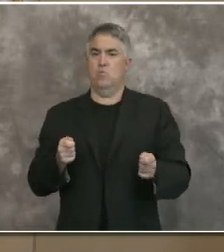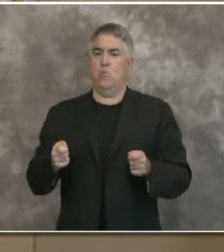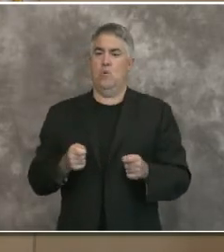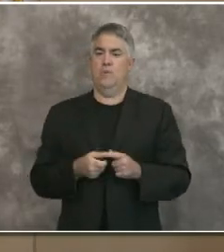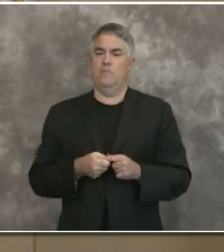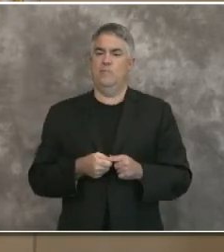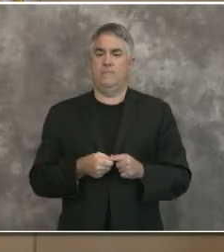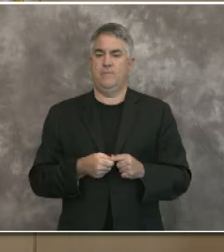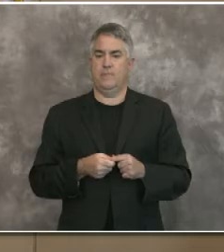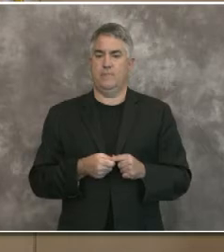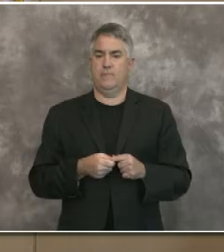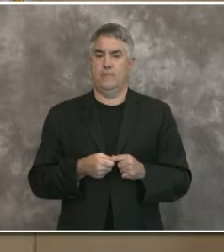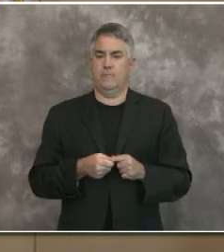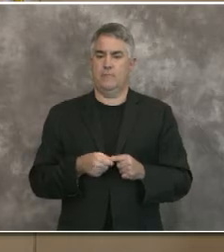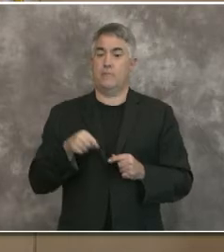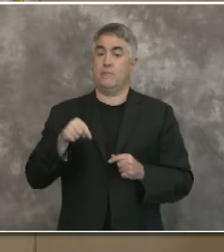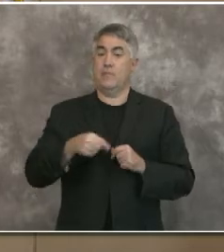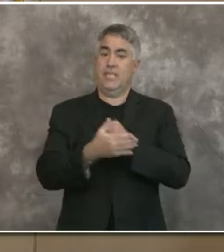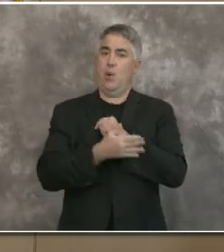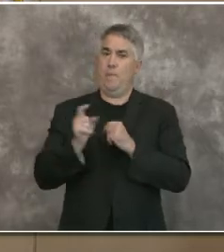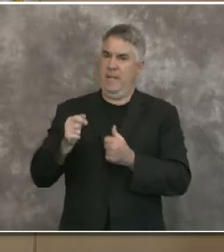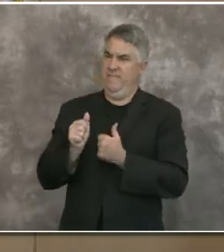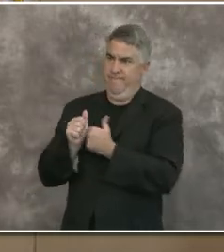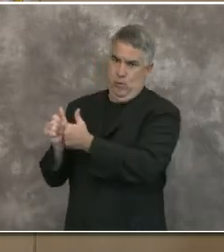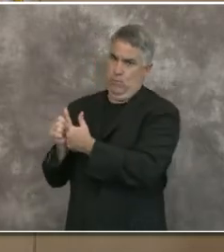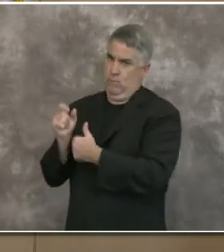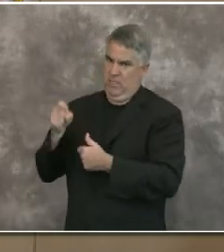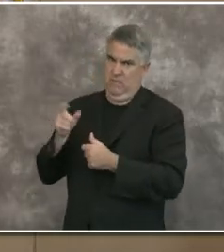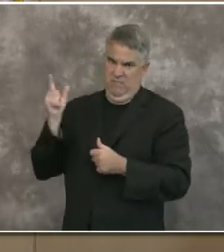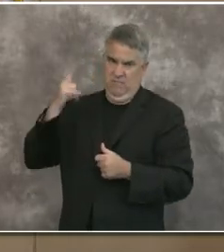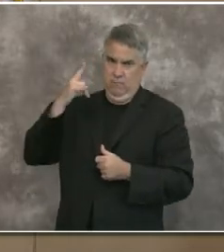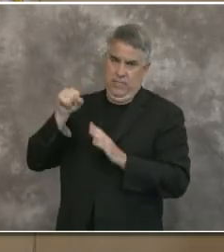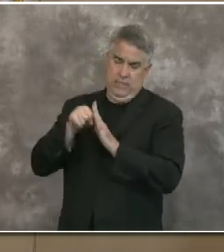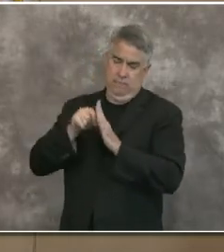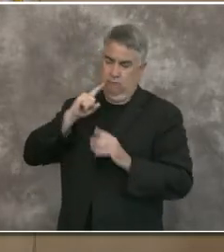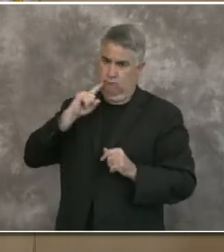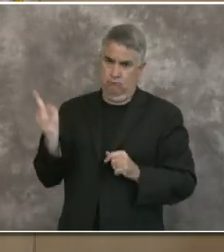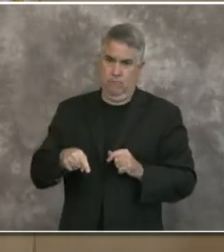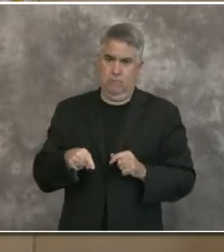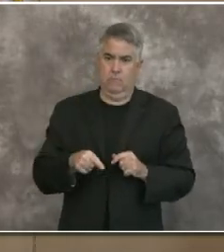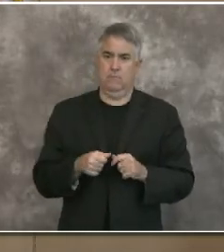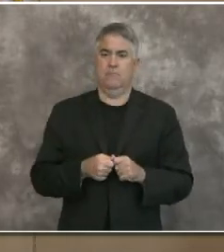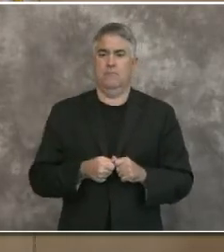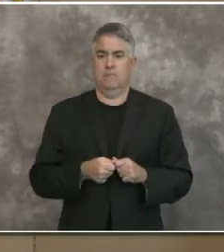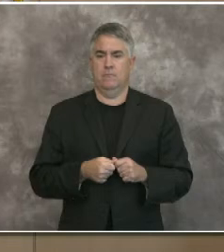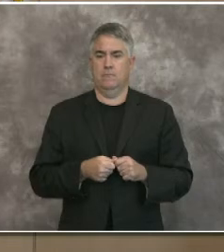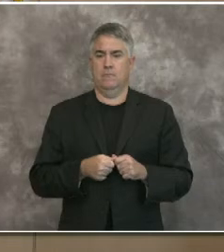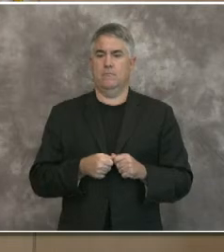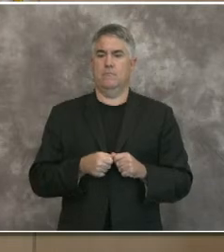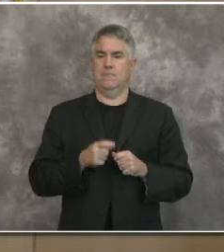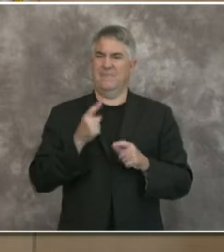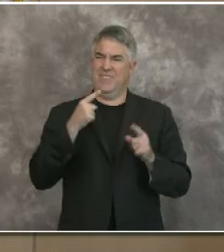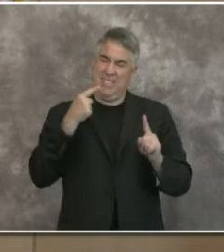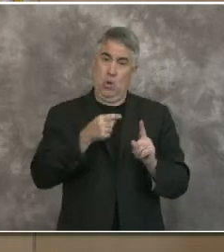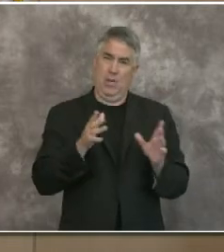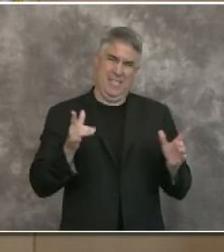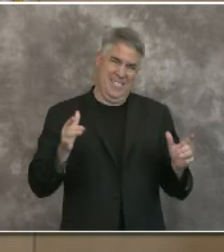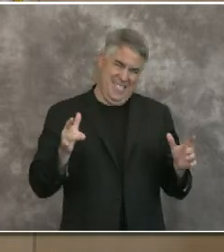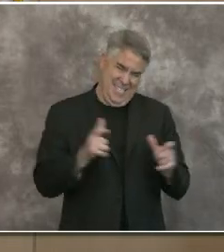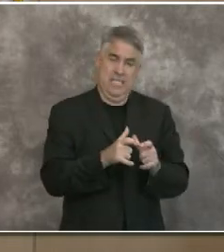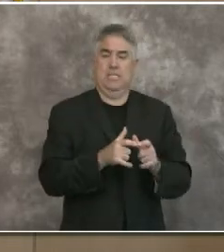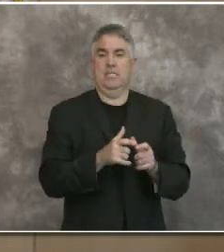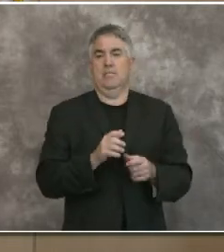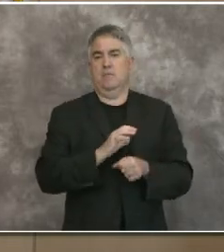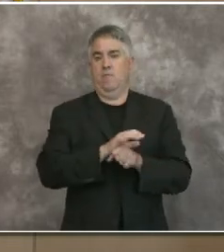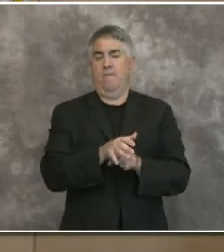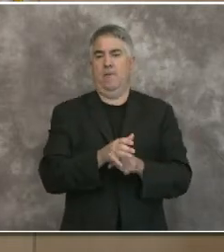continue to be vigilant and maintain strategies to decrease the spread of COVID-19, which includes hygiene and